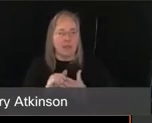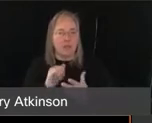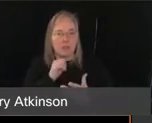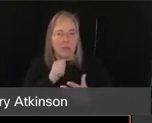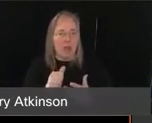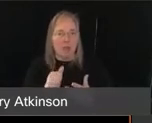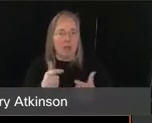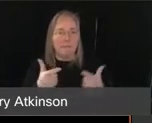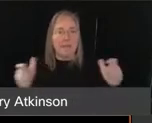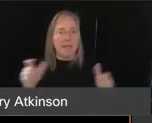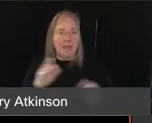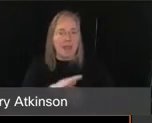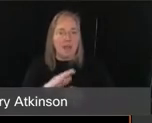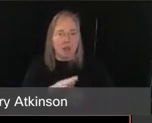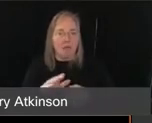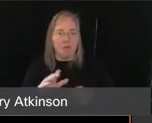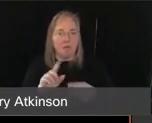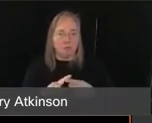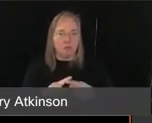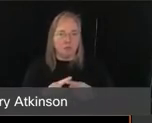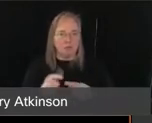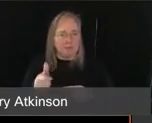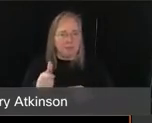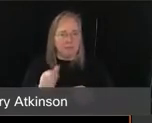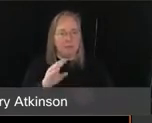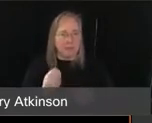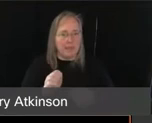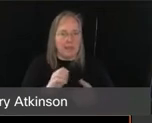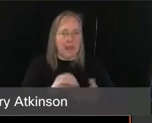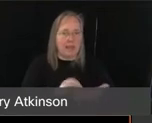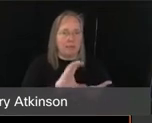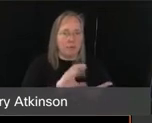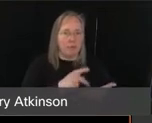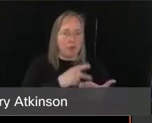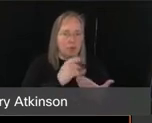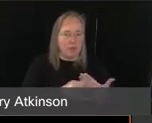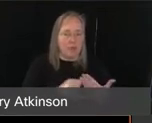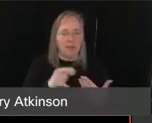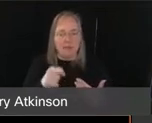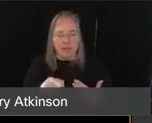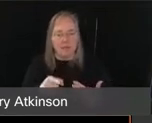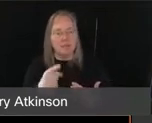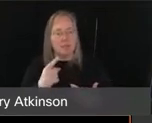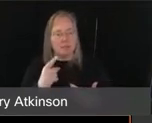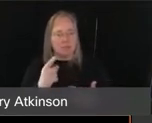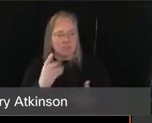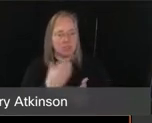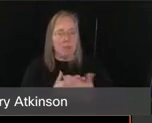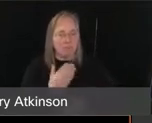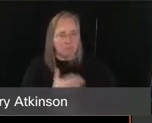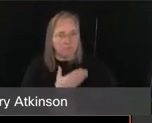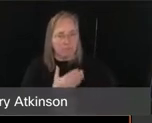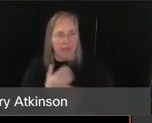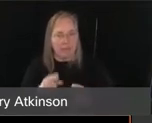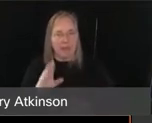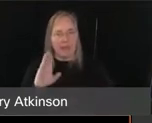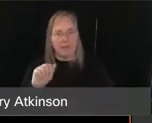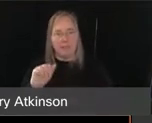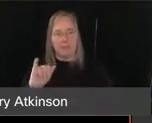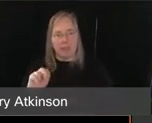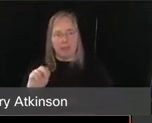as a capital project. So this was some work that was being done at the Bain 50 Plus Center. This project is